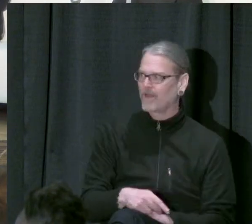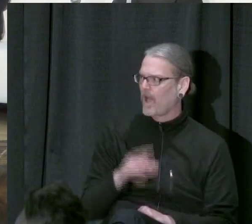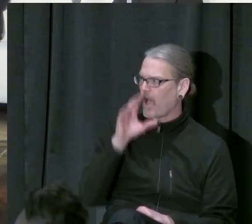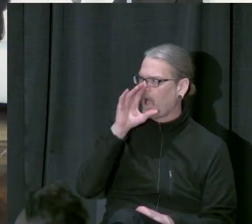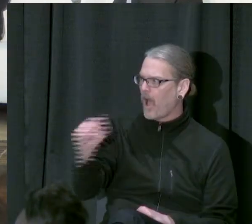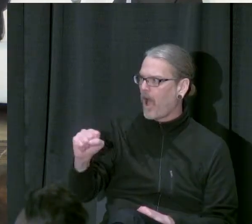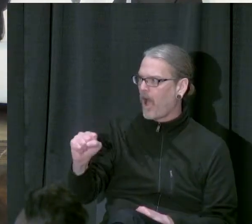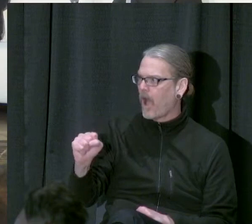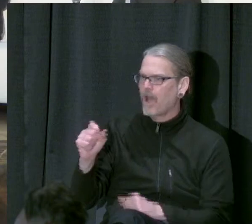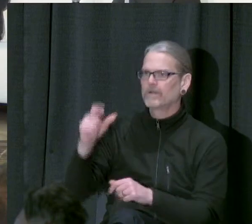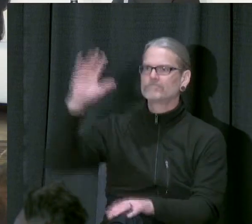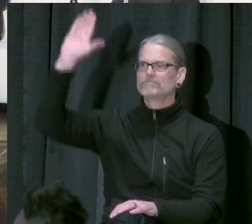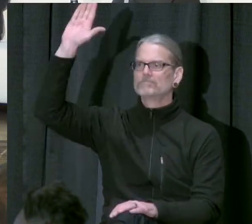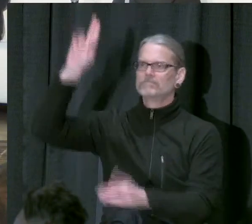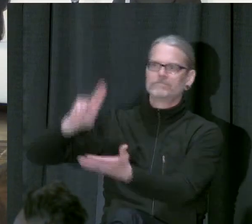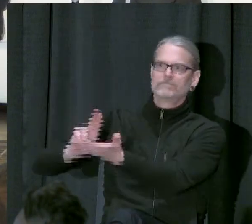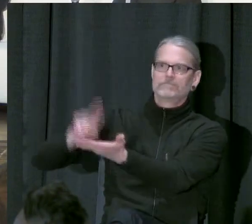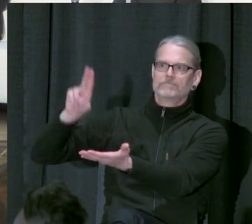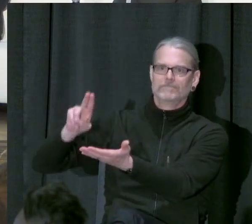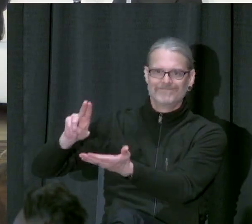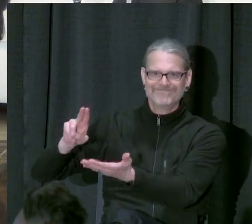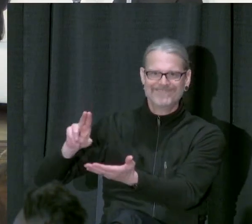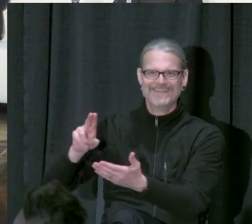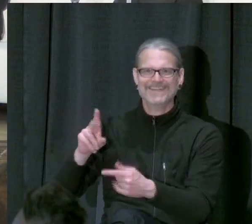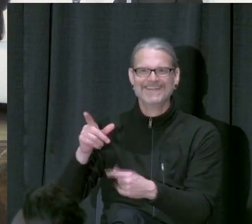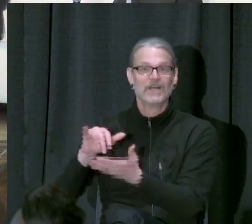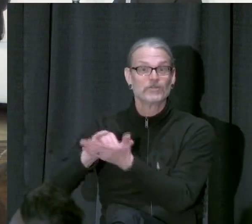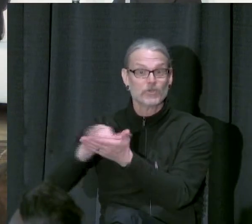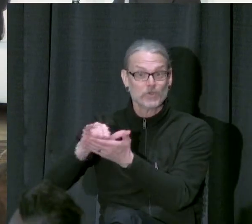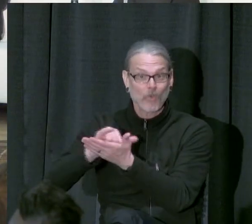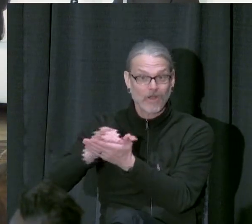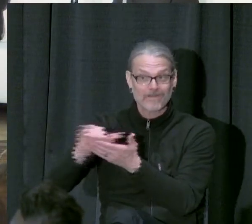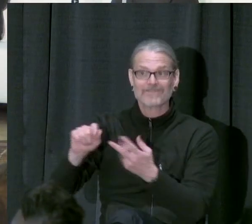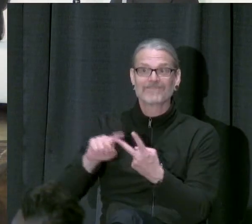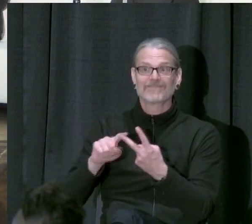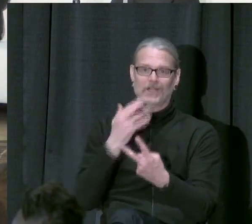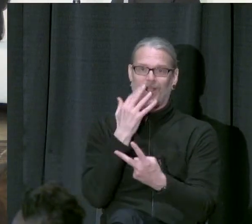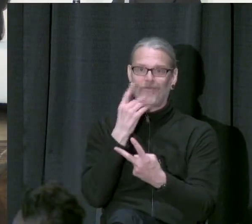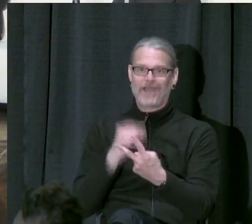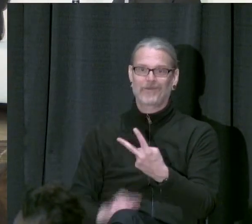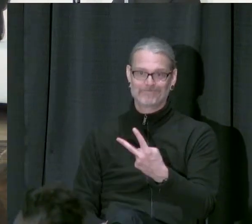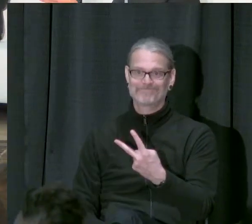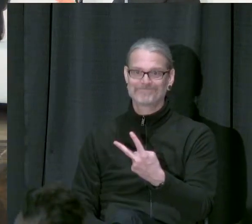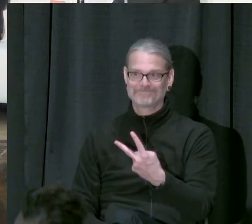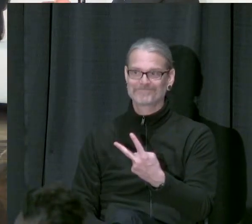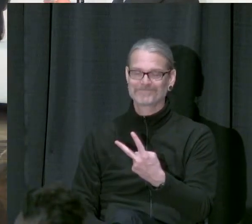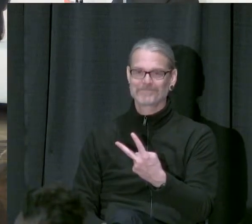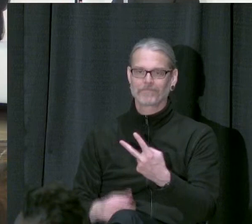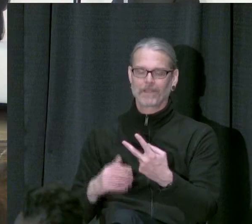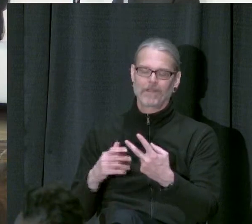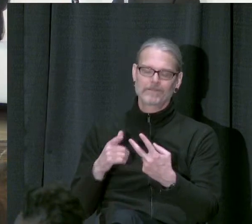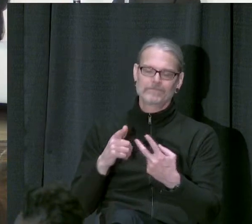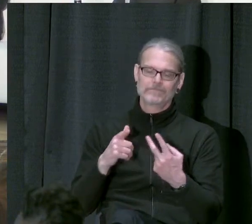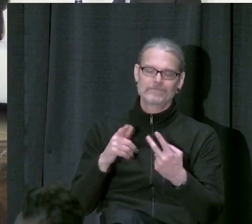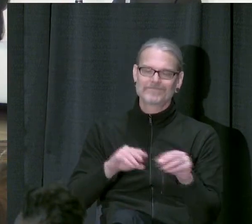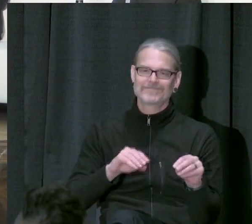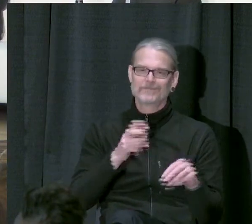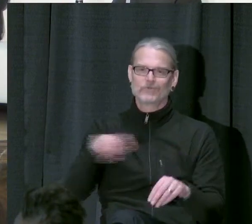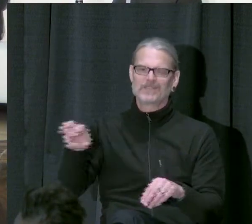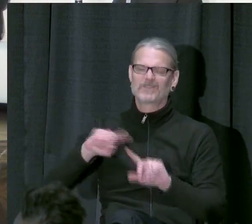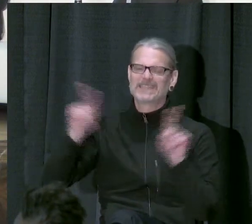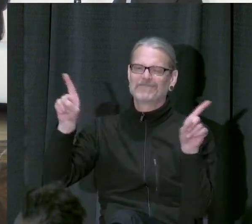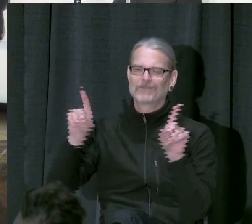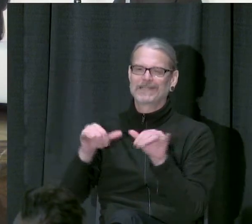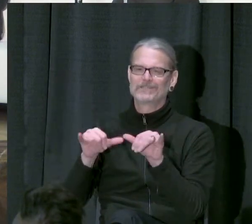they went, and one enrolled in New York and one enrolled in Colorado, actually. He's since moved to a different engineering school, but